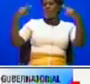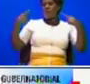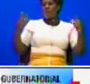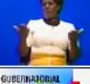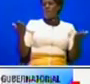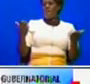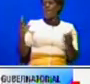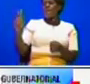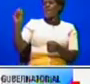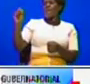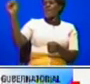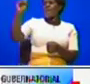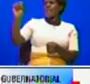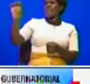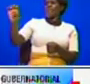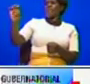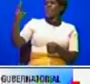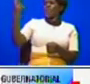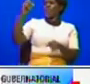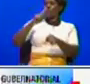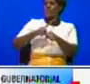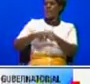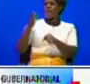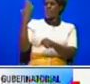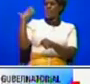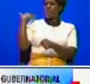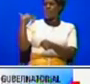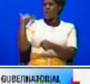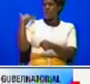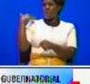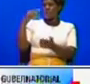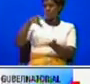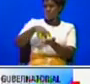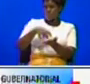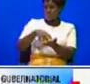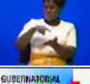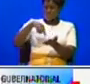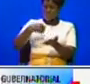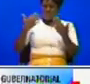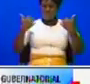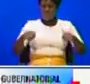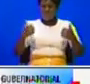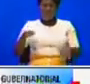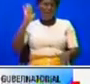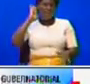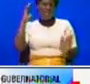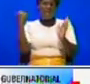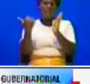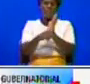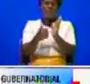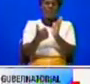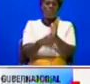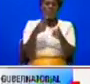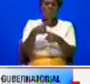Stock Exchange. It has doubled what the initial placing figure was. I've never heard of a problem in the last 15